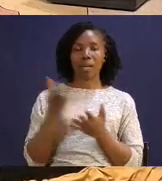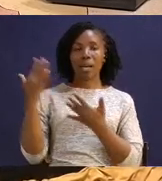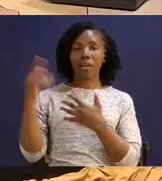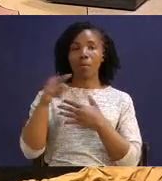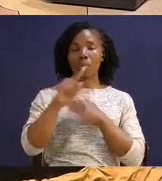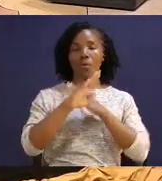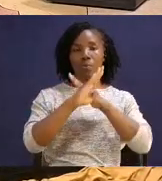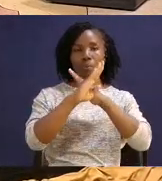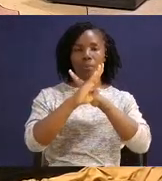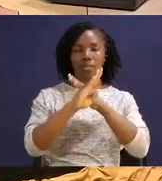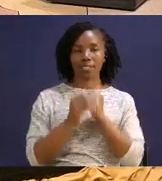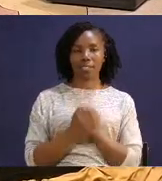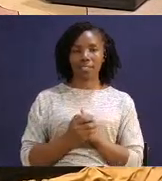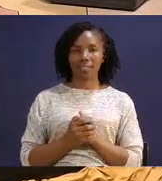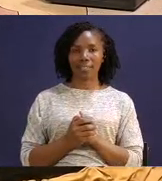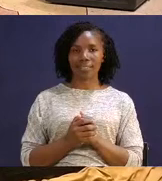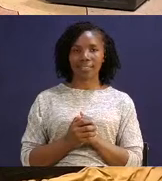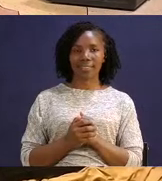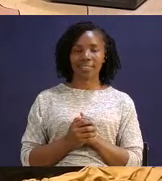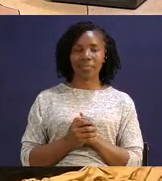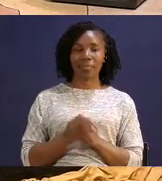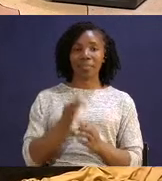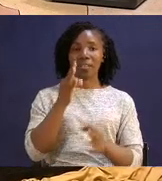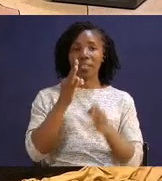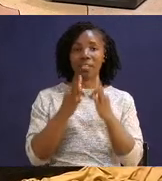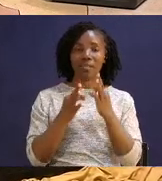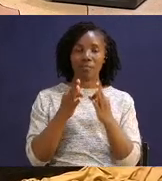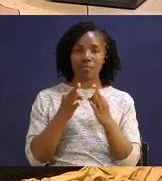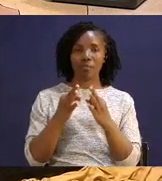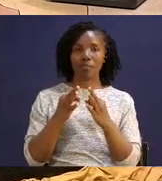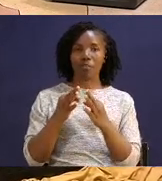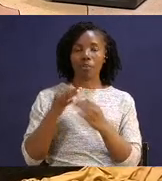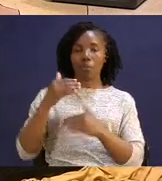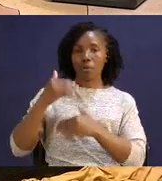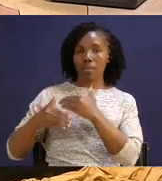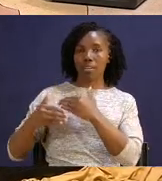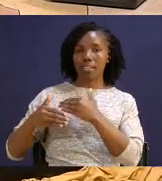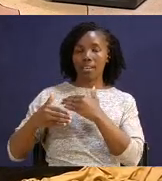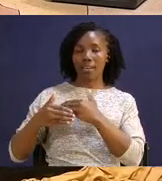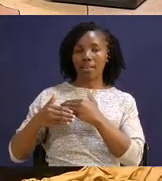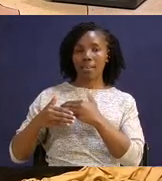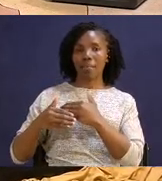Amen. Look at your neighbor. If you're near somebody, tell them you're looking good.